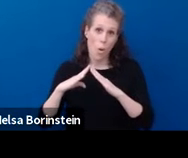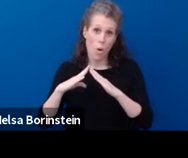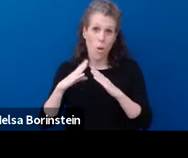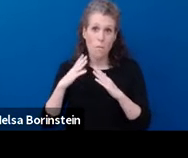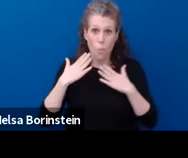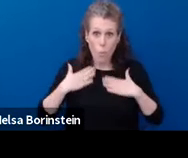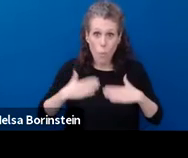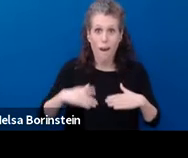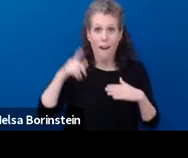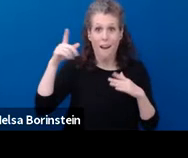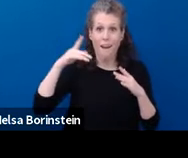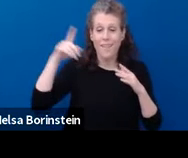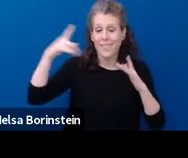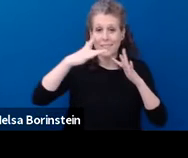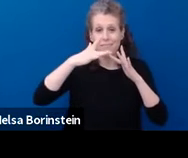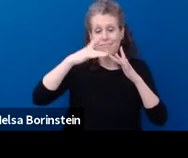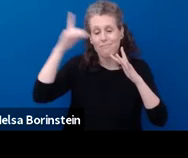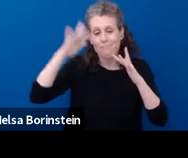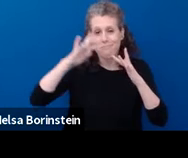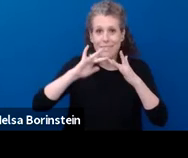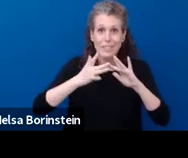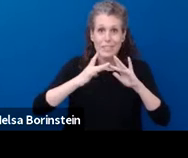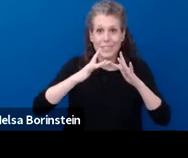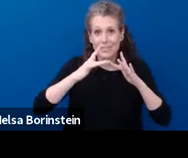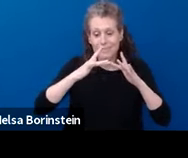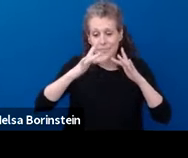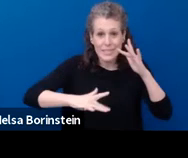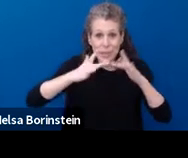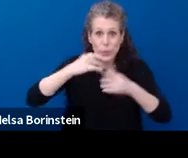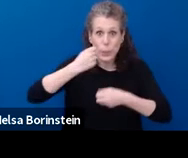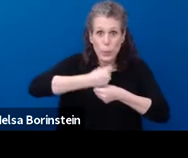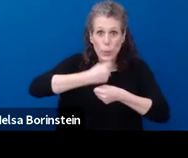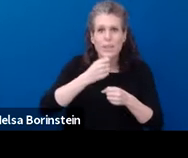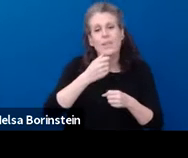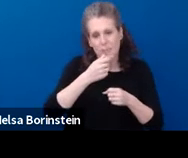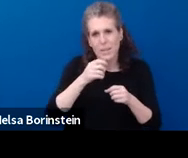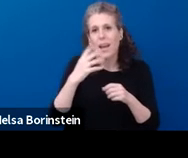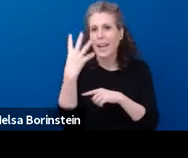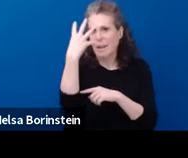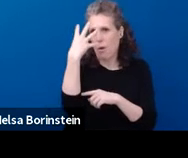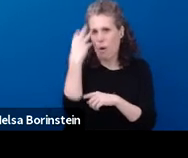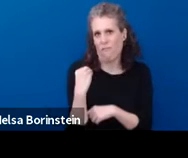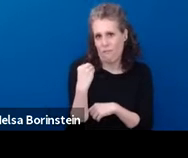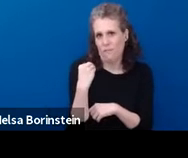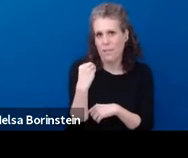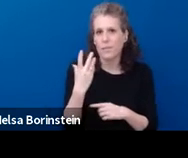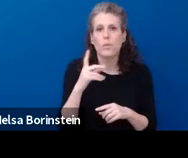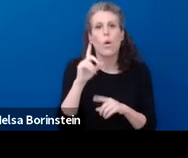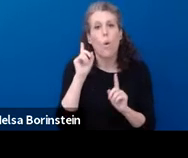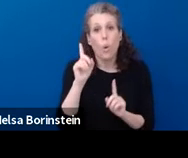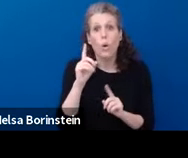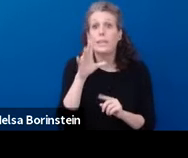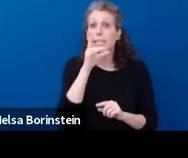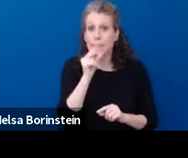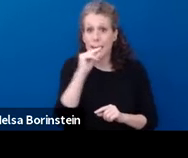work as well as possible. It's better to have the camera on while speaking. So